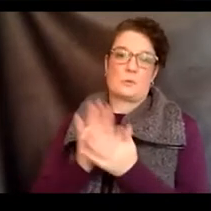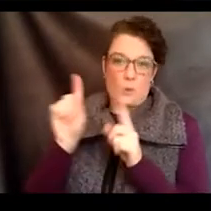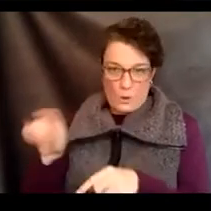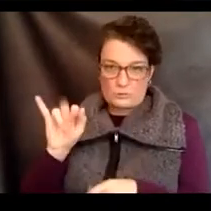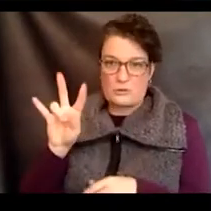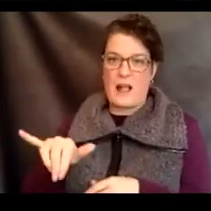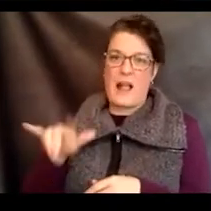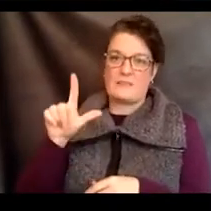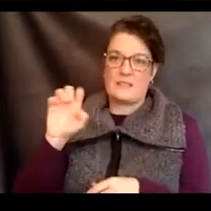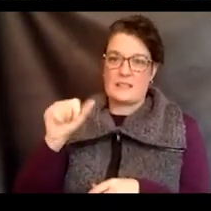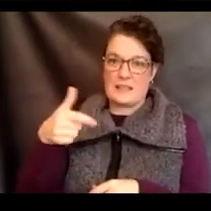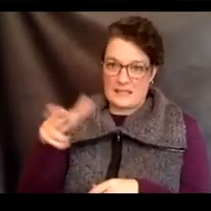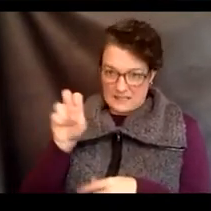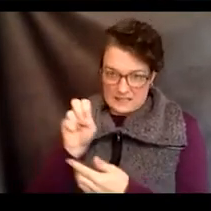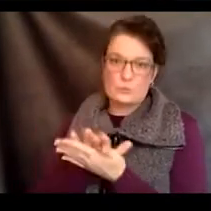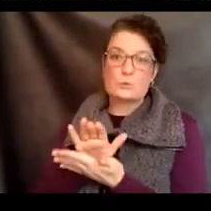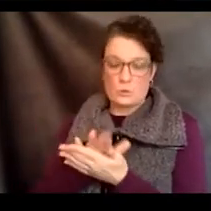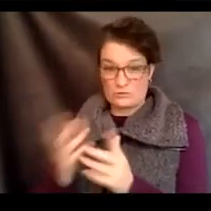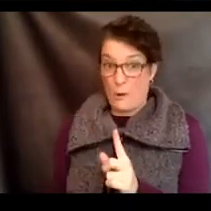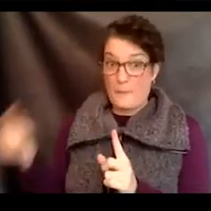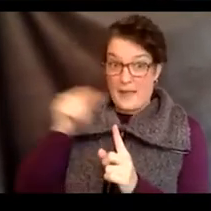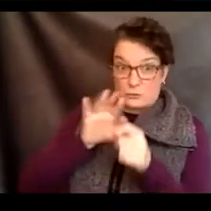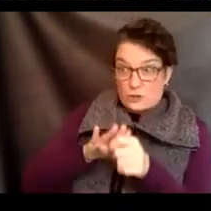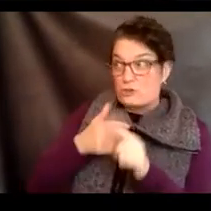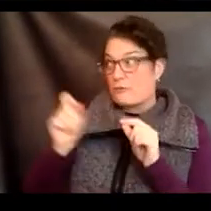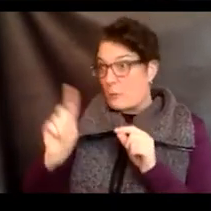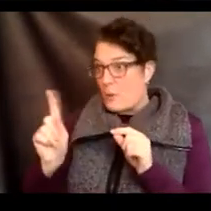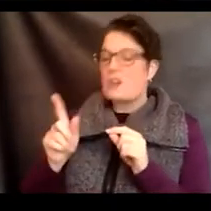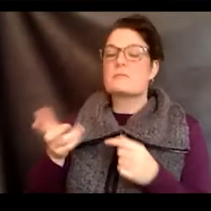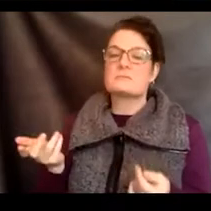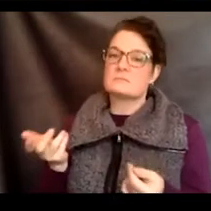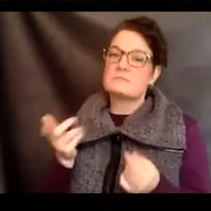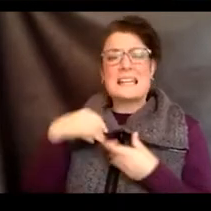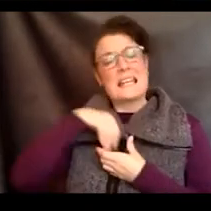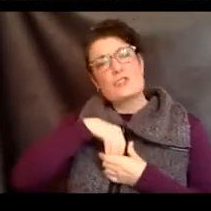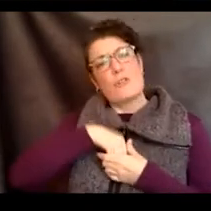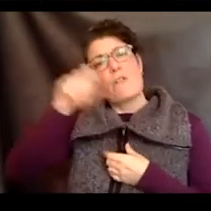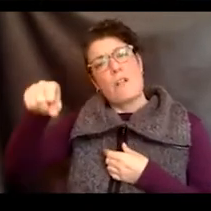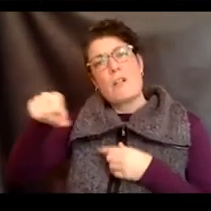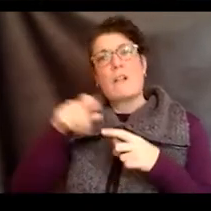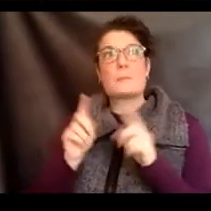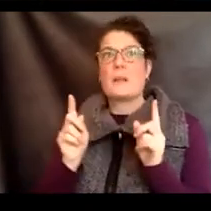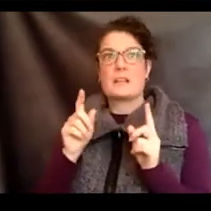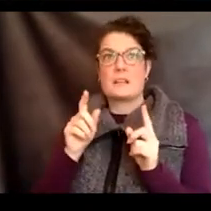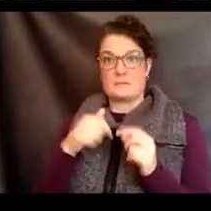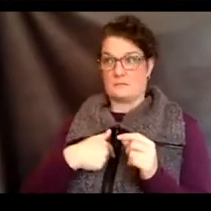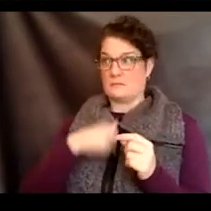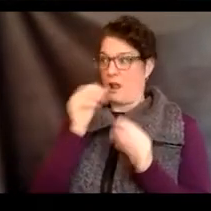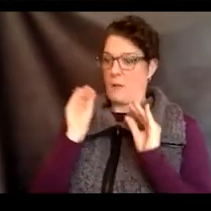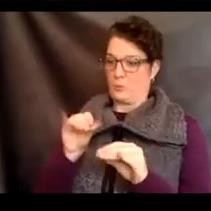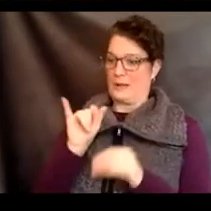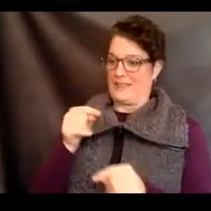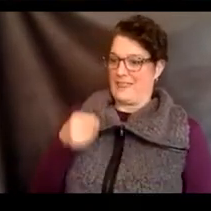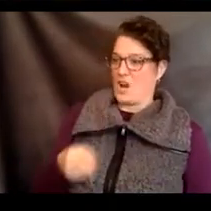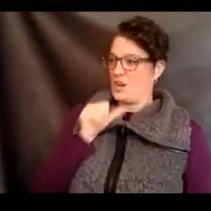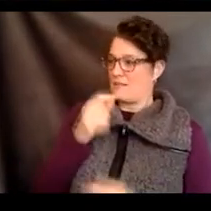League school. And I think that going back to this pressure, where is the pressure coming from? Definitely internal, but it was not placed there by me and it did not come from me.